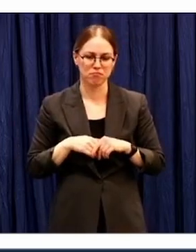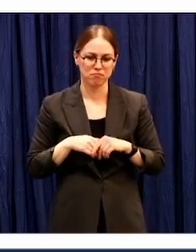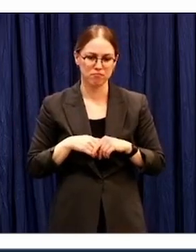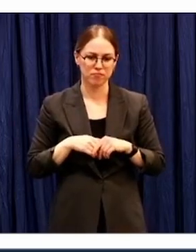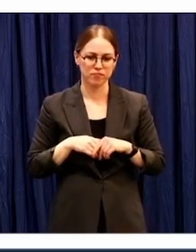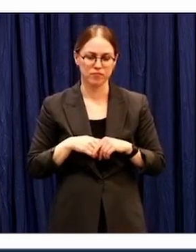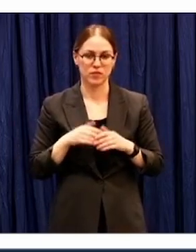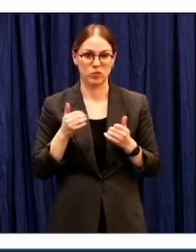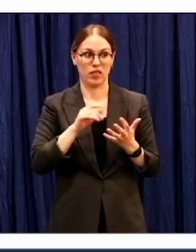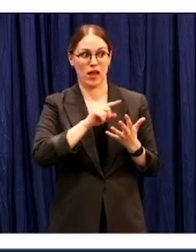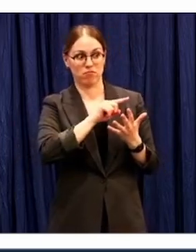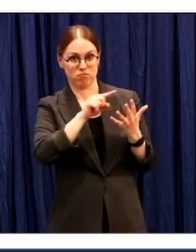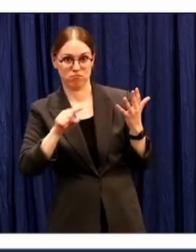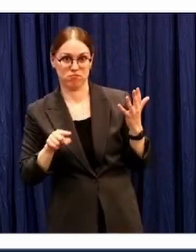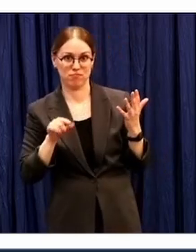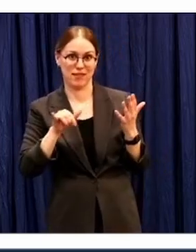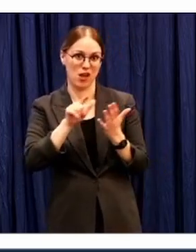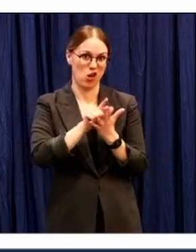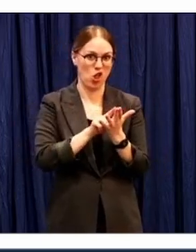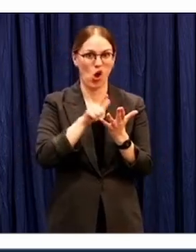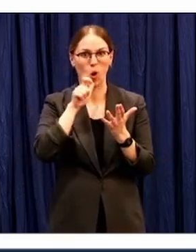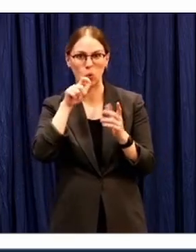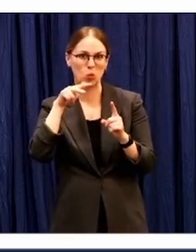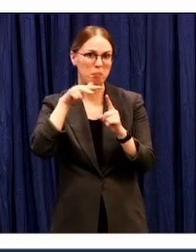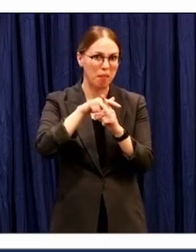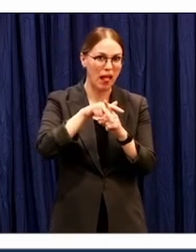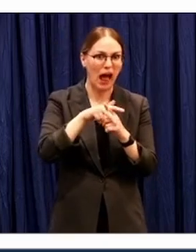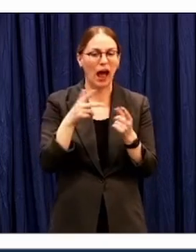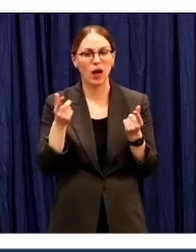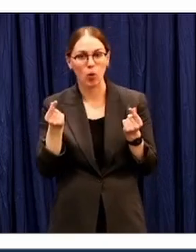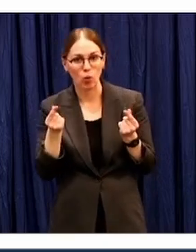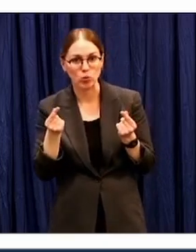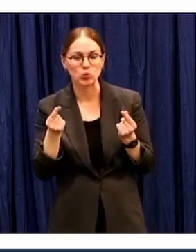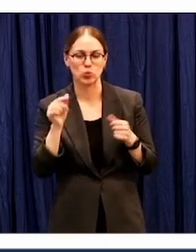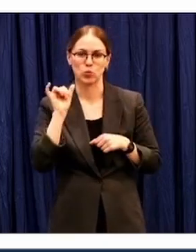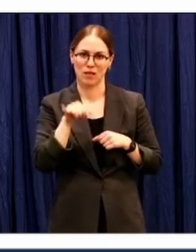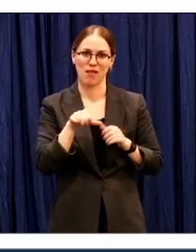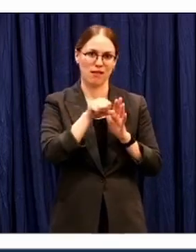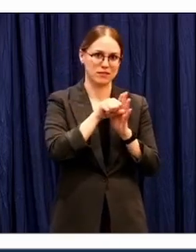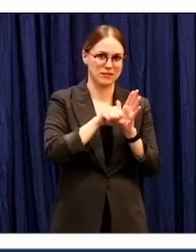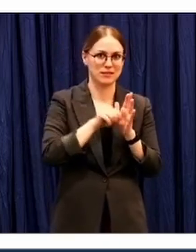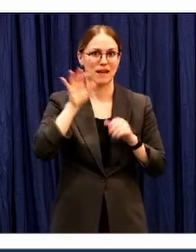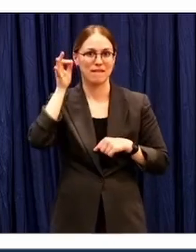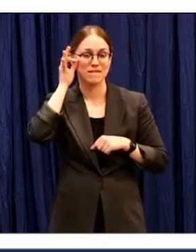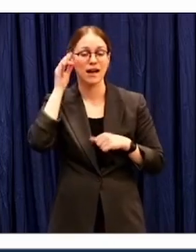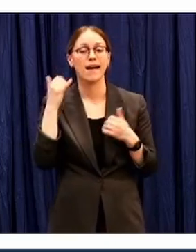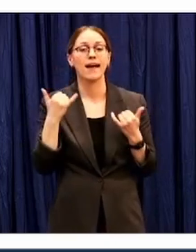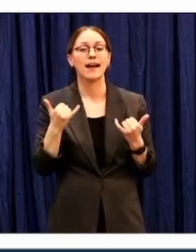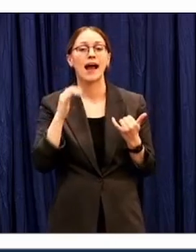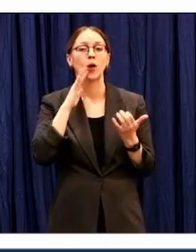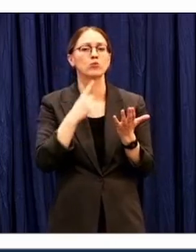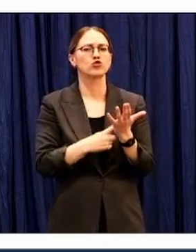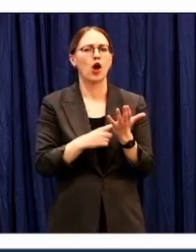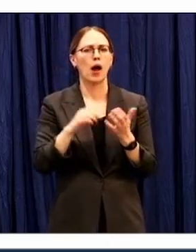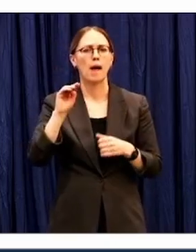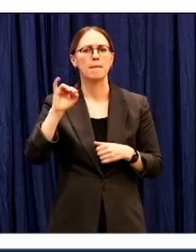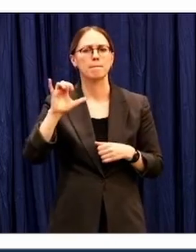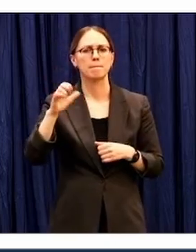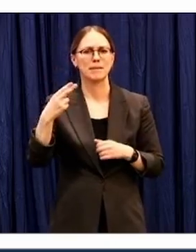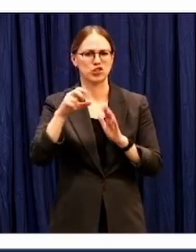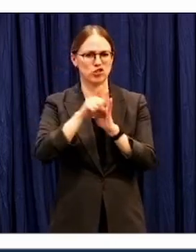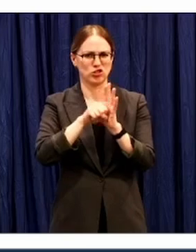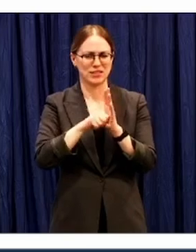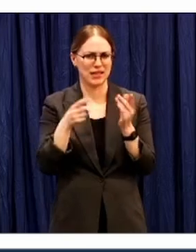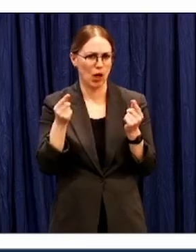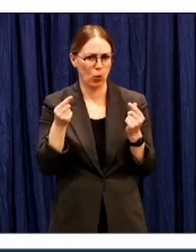So now that we've talked about the laws that apply and impact state and local government entities, we're going to talk about what the state of Michigan is doing to work on